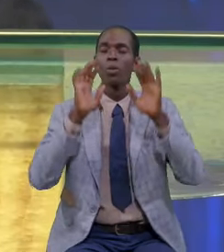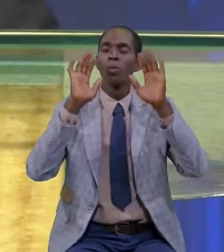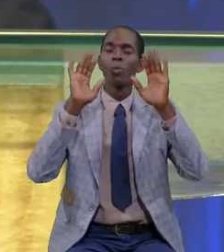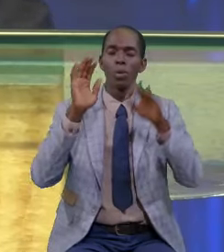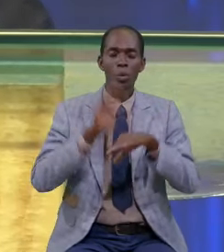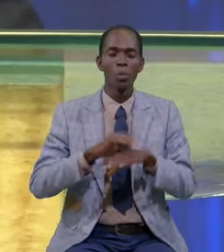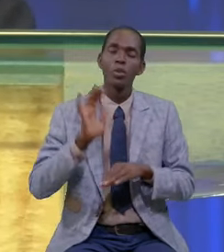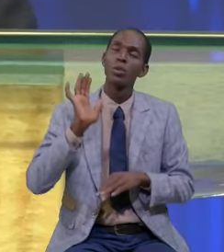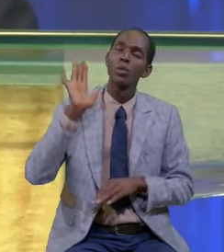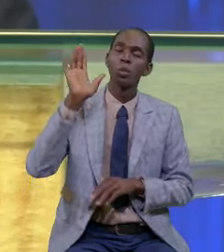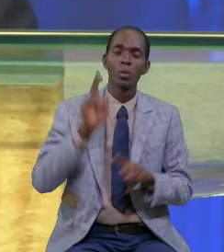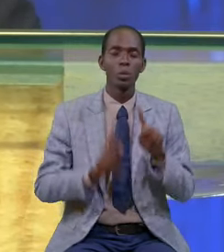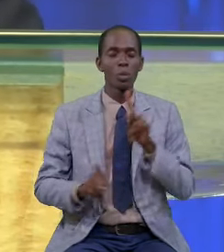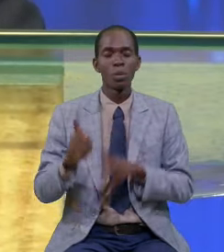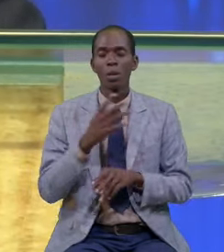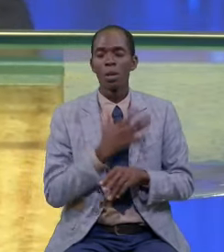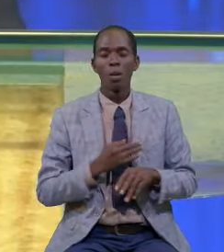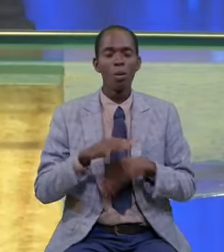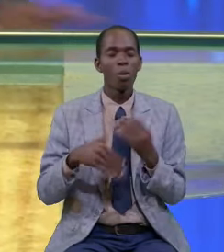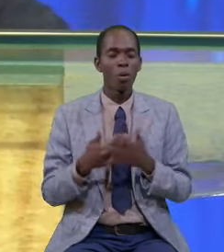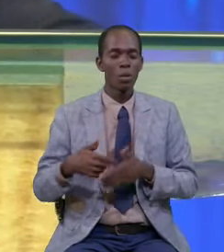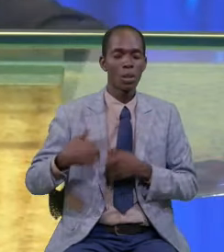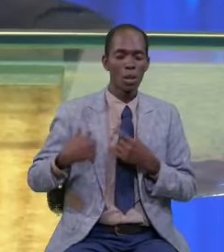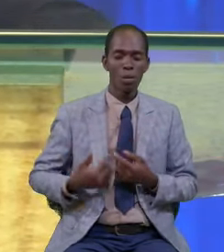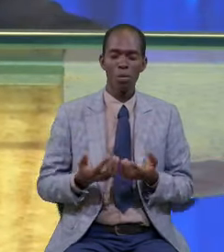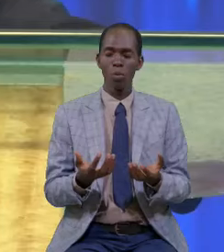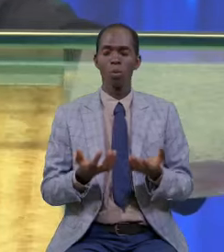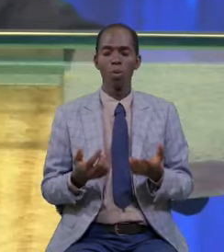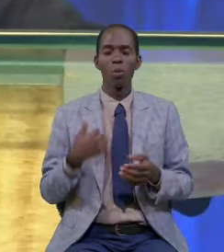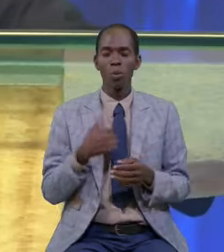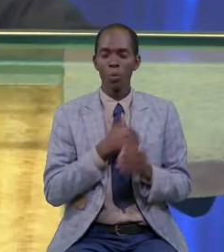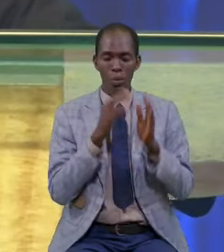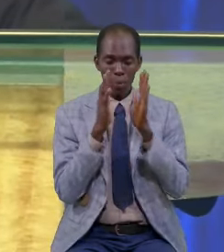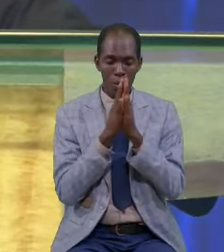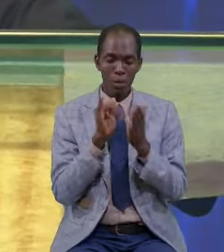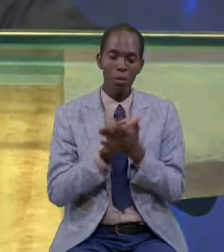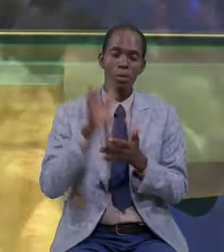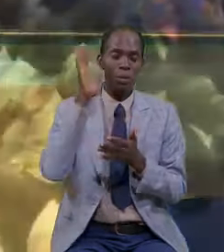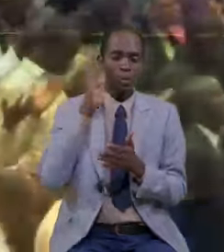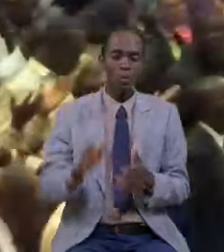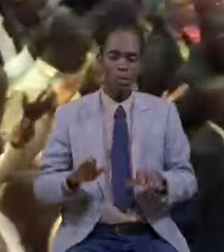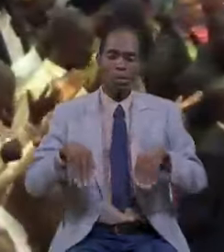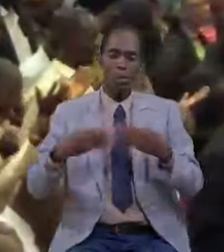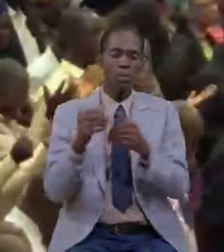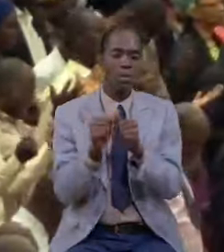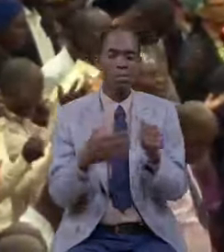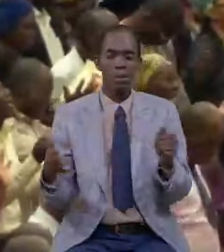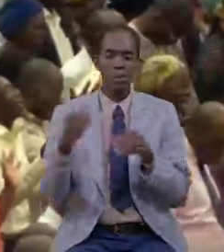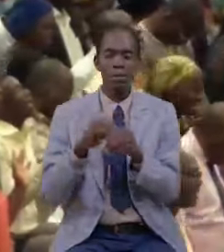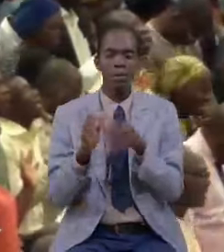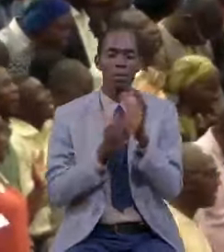people. And those desires we have in our hearts, tonight we pray you meet up with them in Jesus'